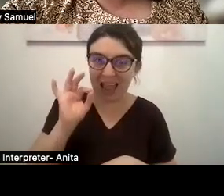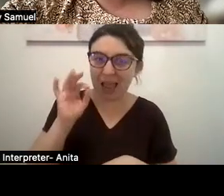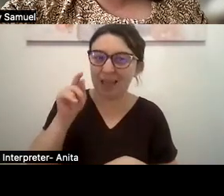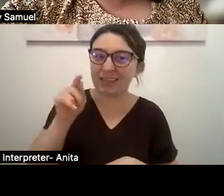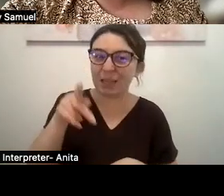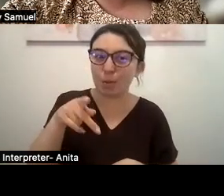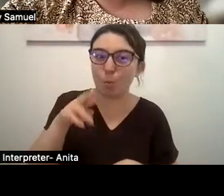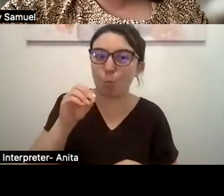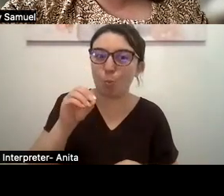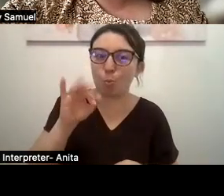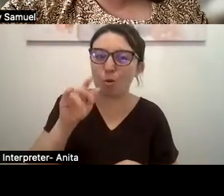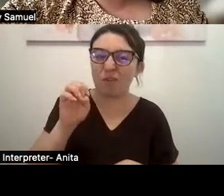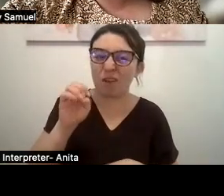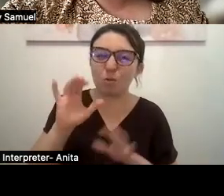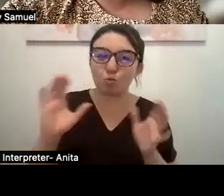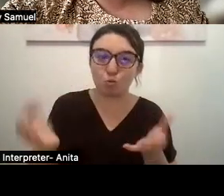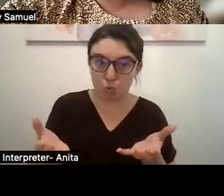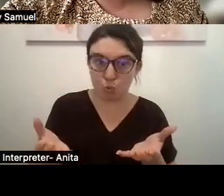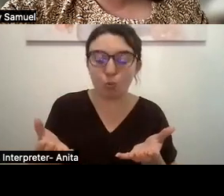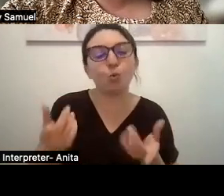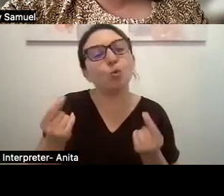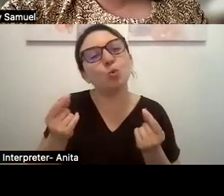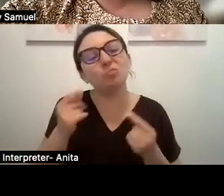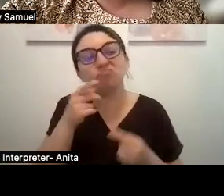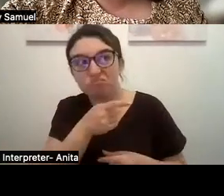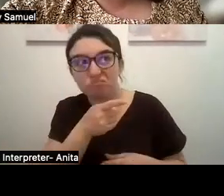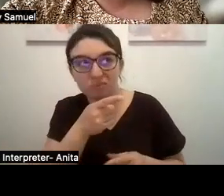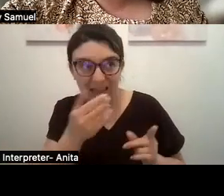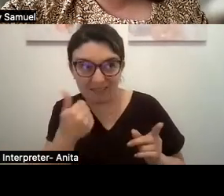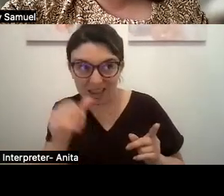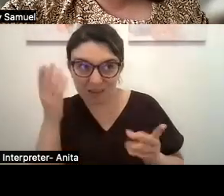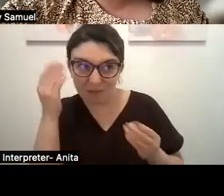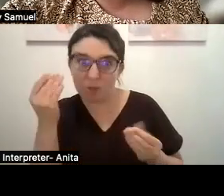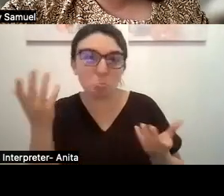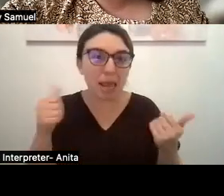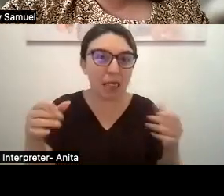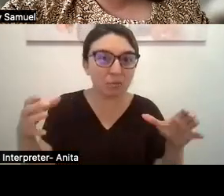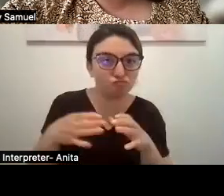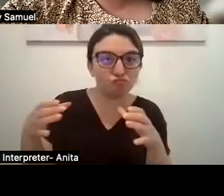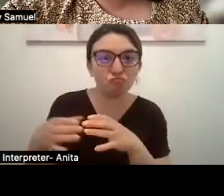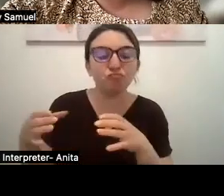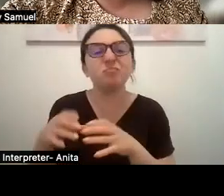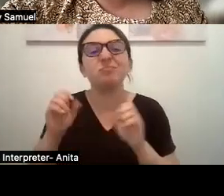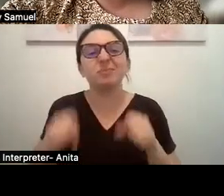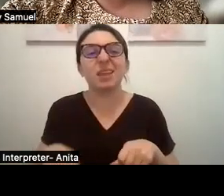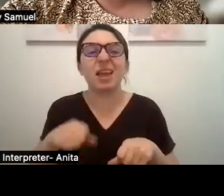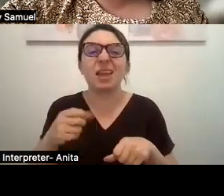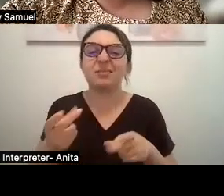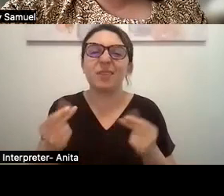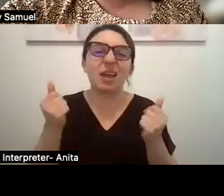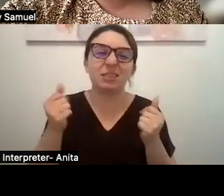profile or that group rather, and see if anyone has information on it there so you can connect in a faster